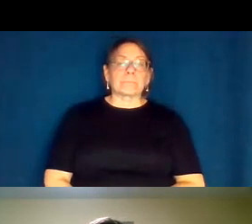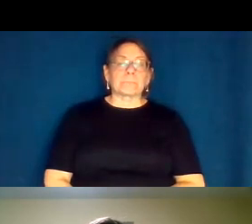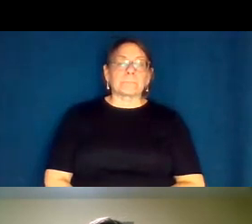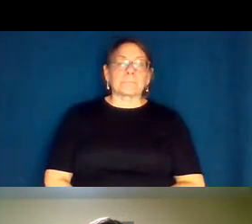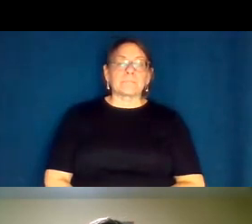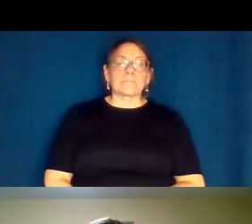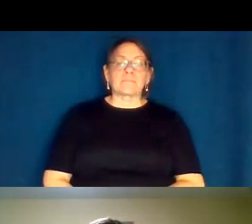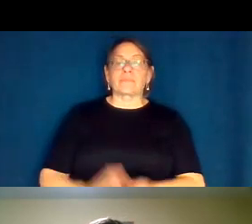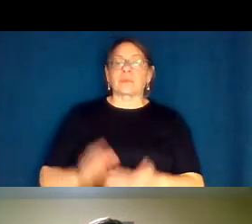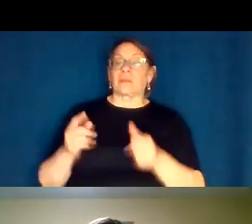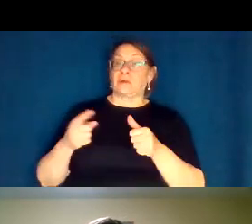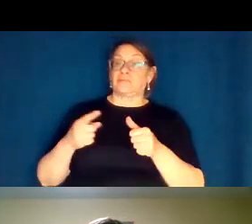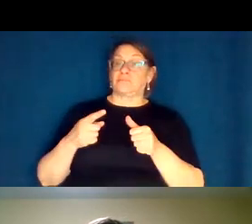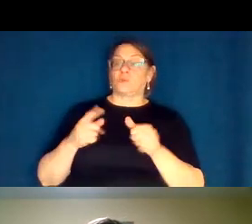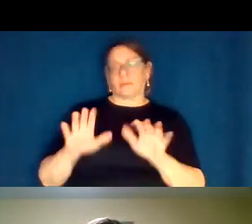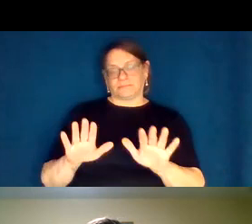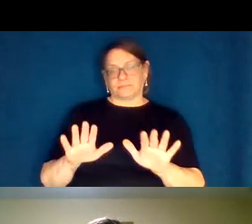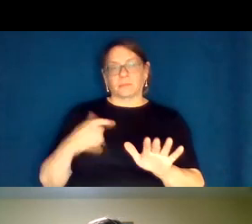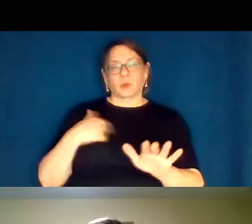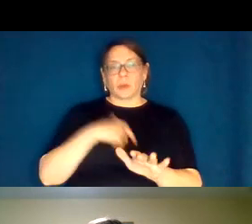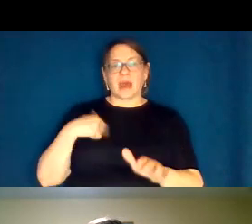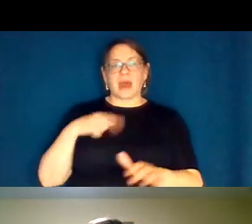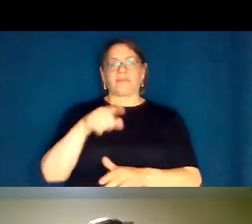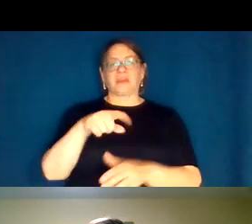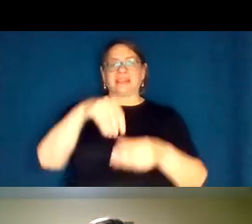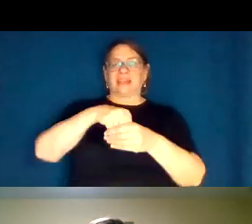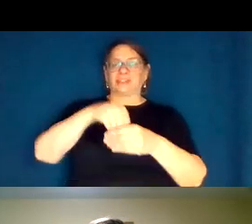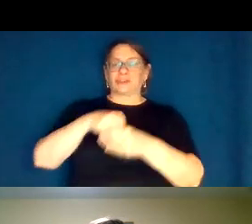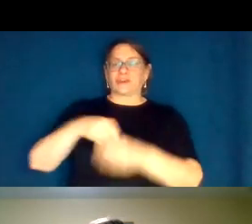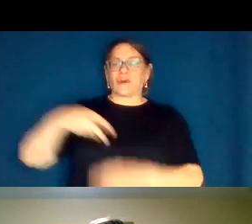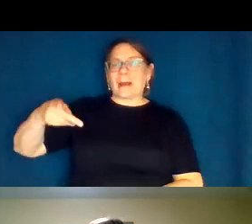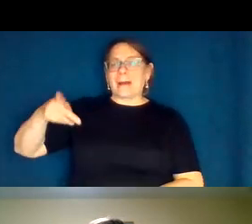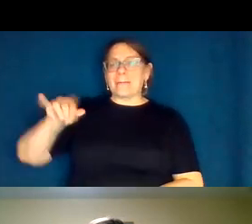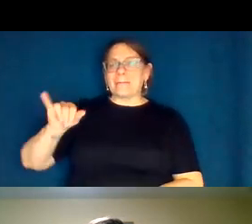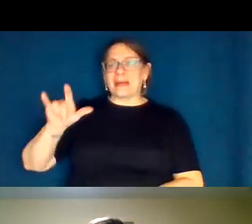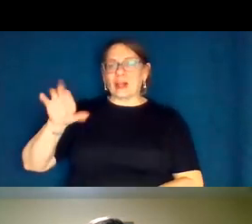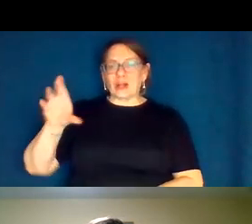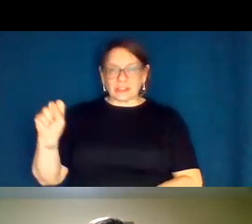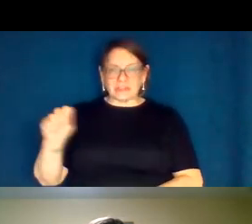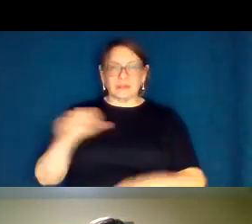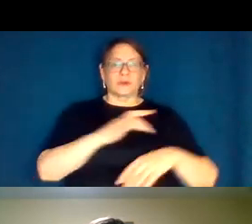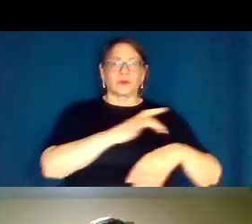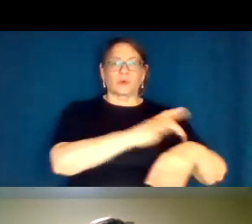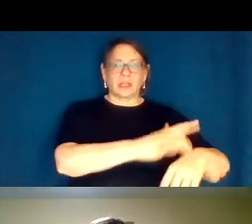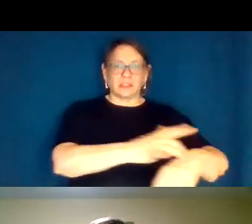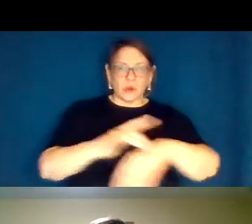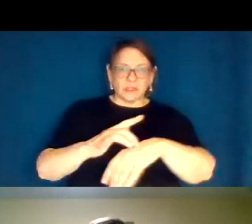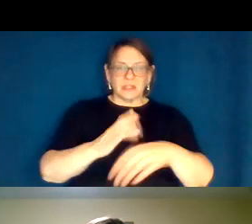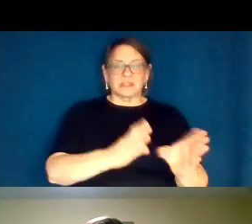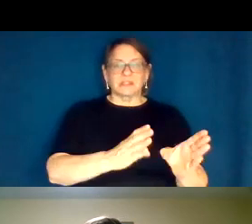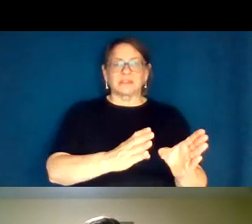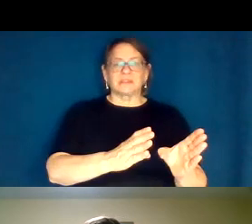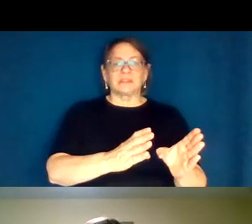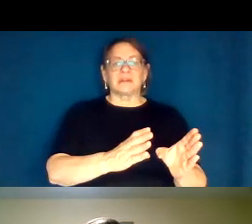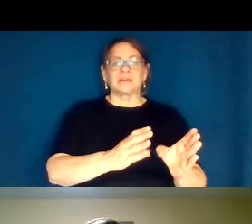The primary, so we have these internal pillars, resources, the data